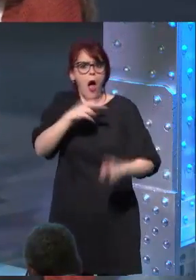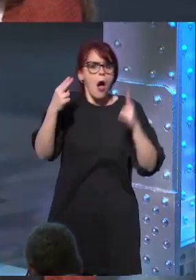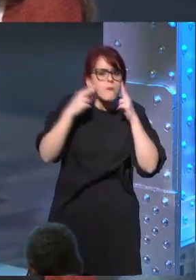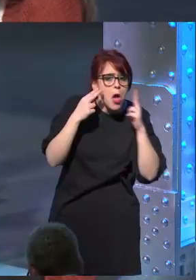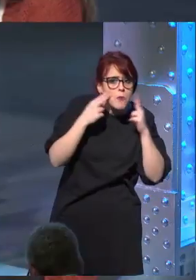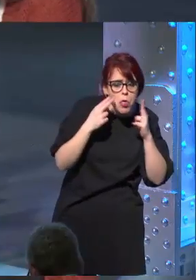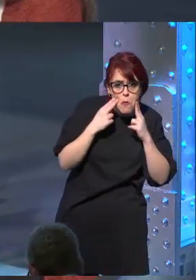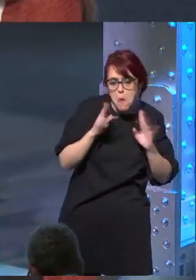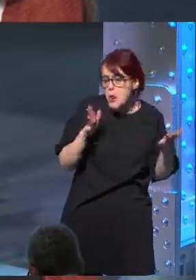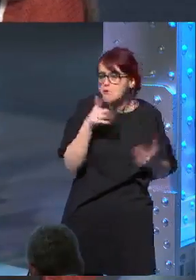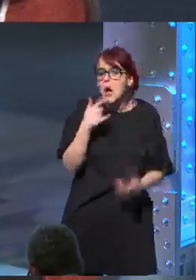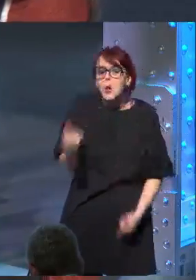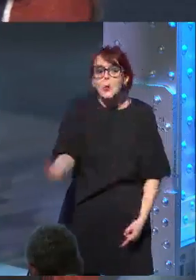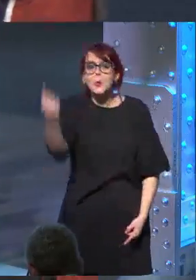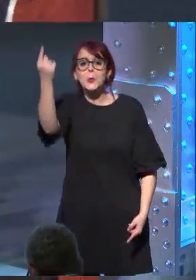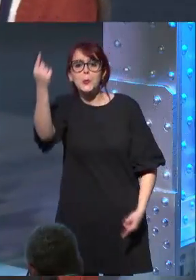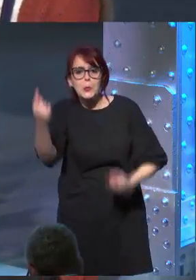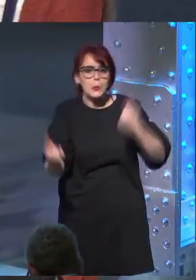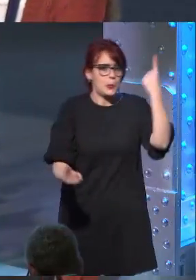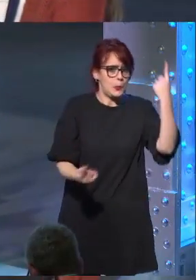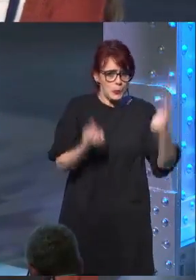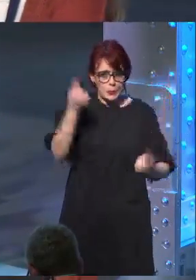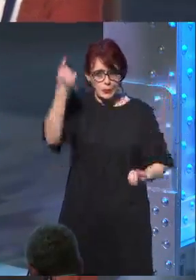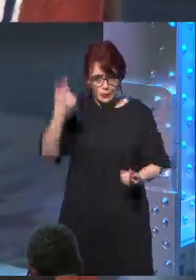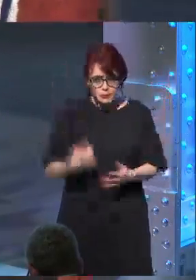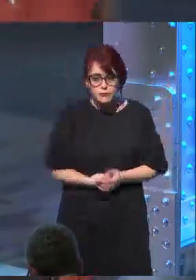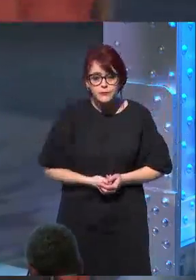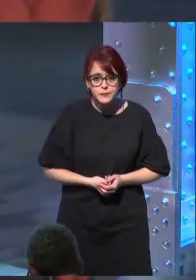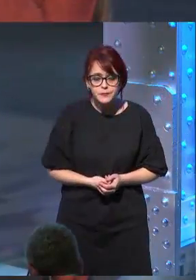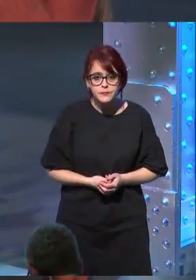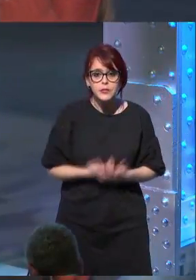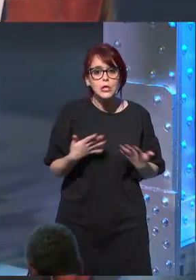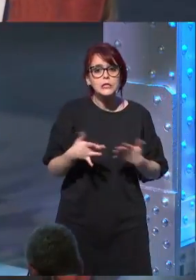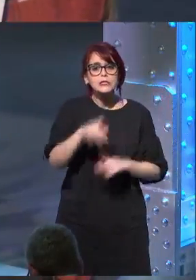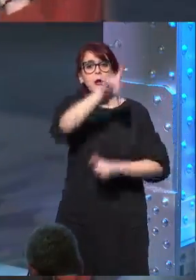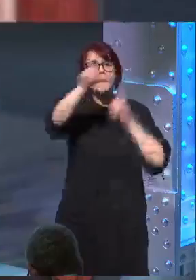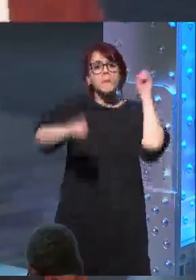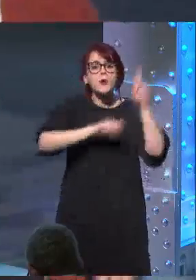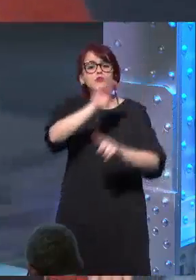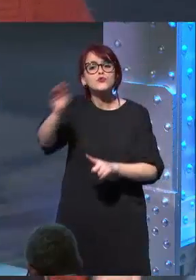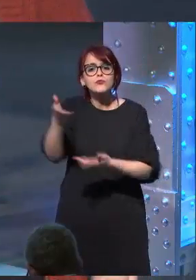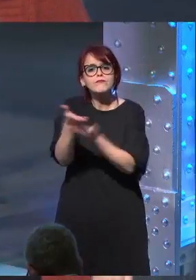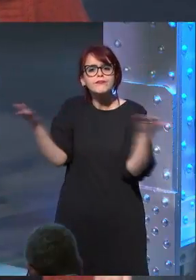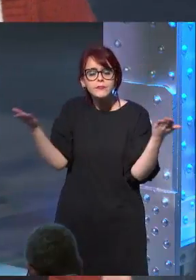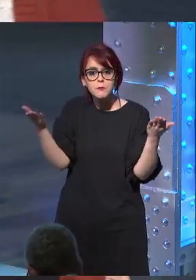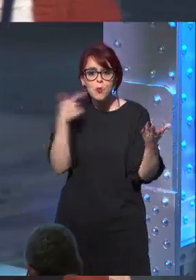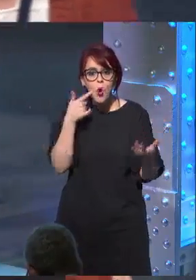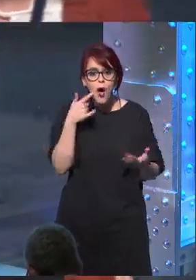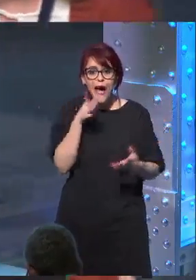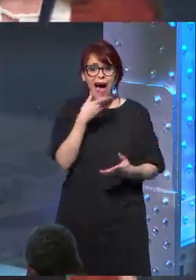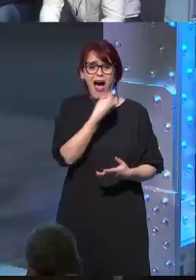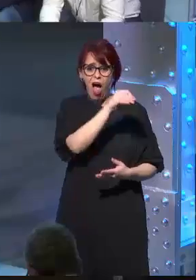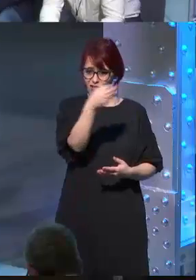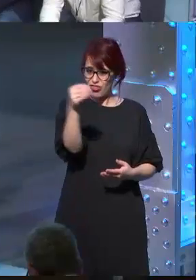has been through that, but I think that's very isolated cases. Don't you all have the